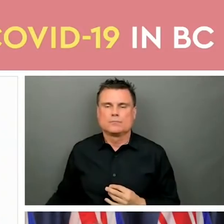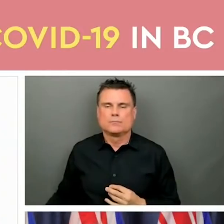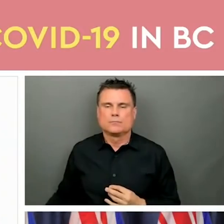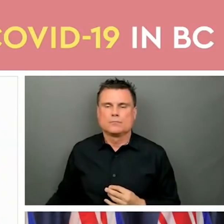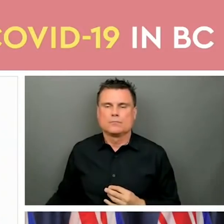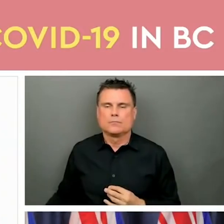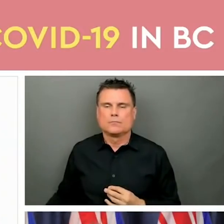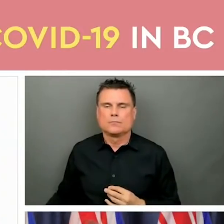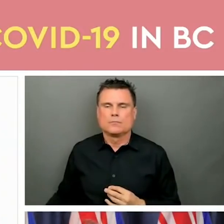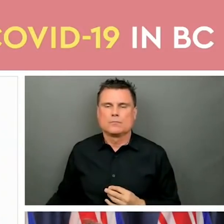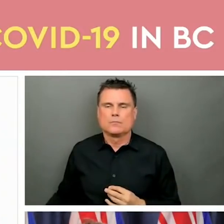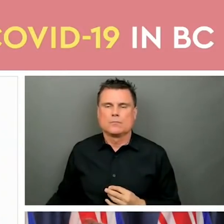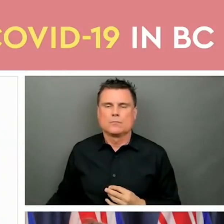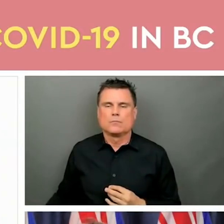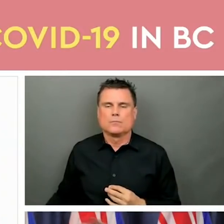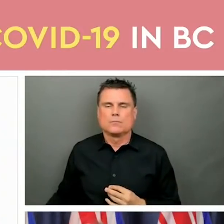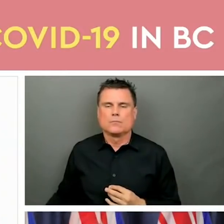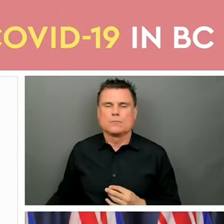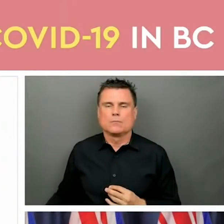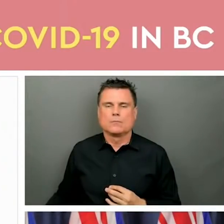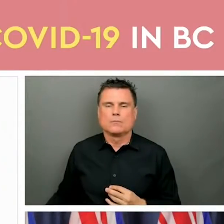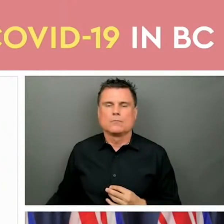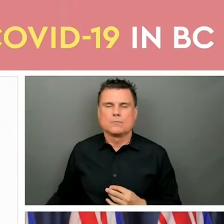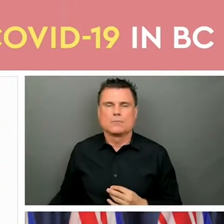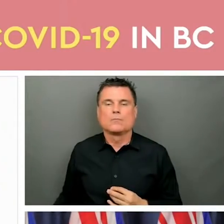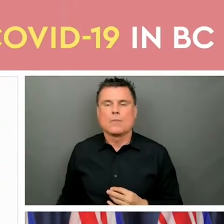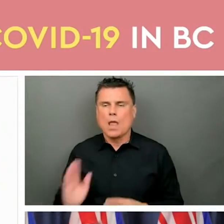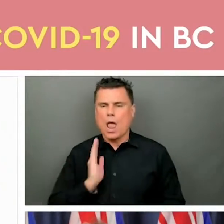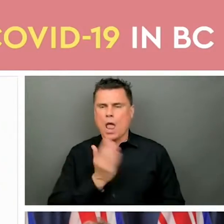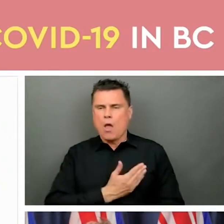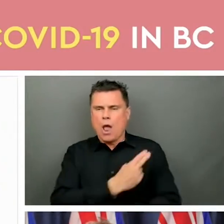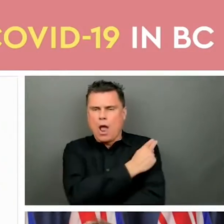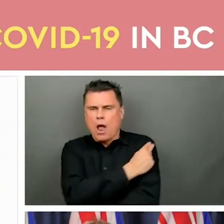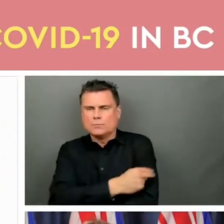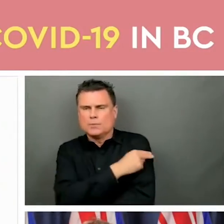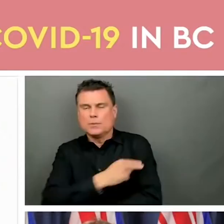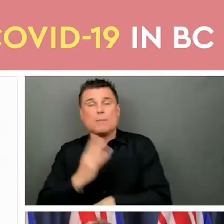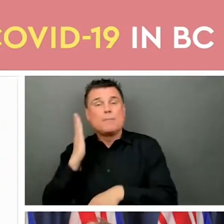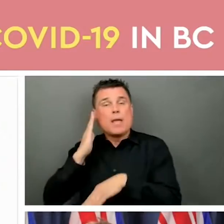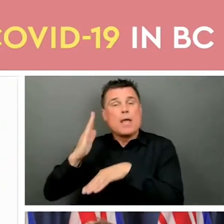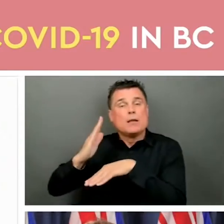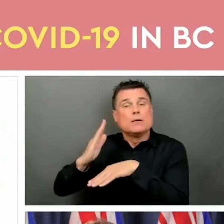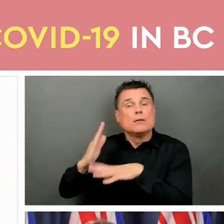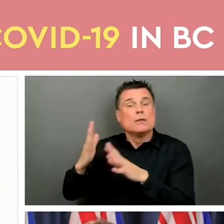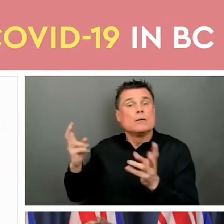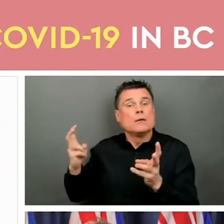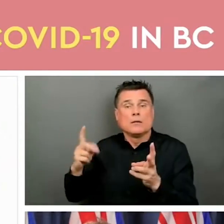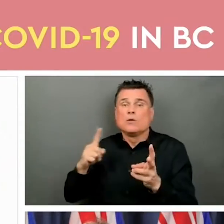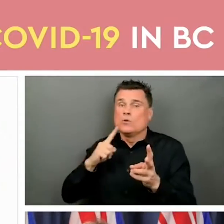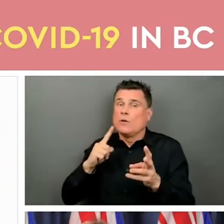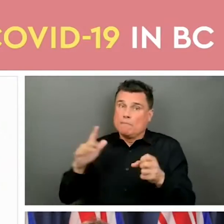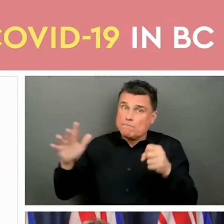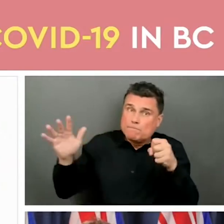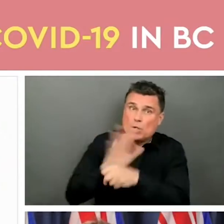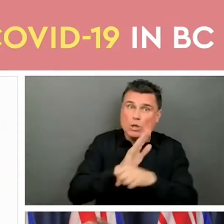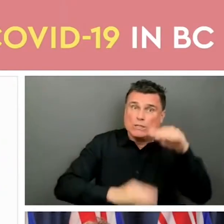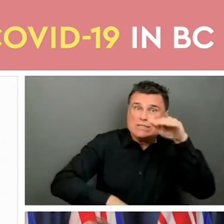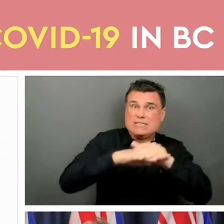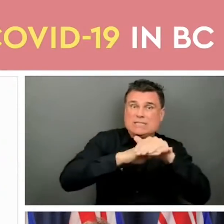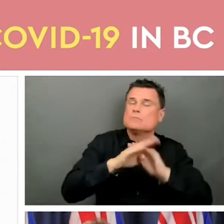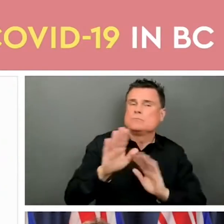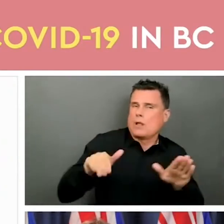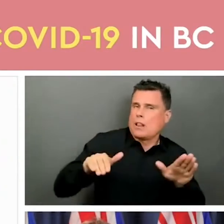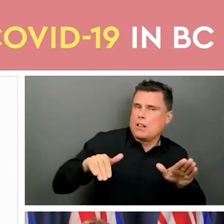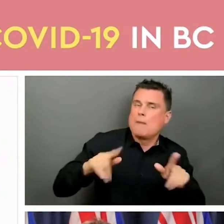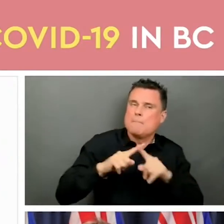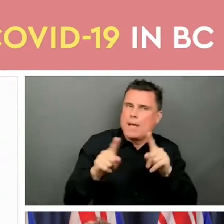to bed-based capacity, which is unusual compared to pre-COVID years. In fact, it's lower in general than in